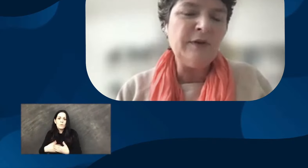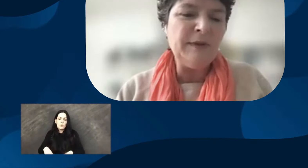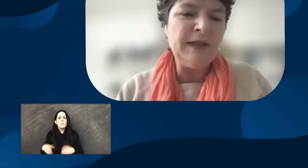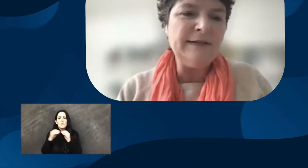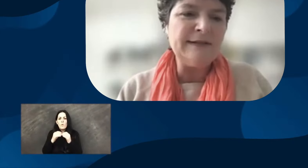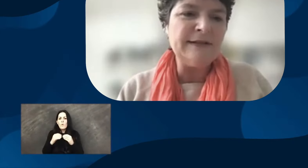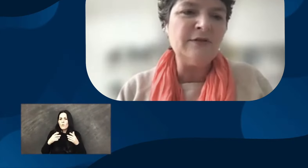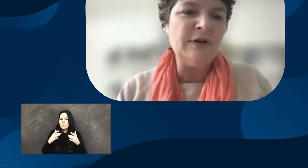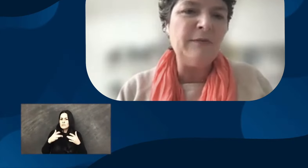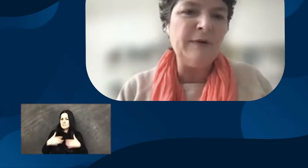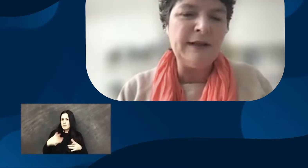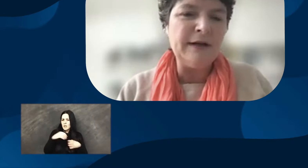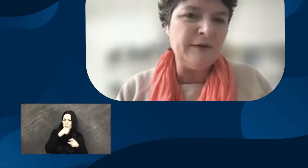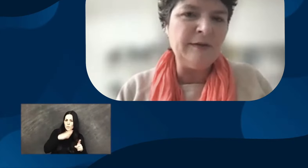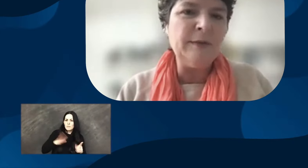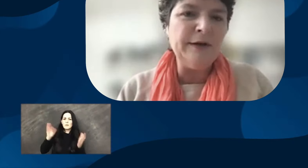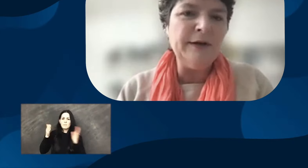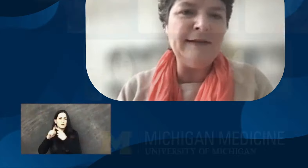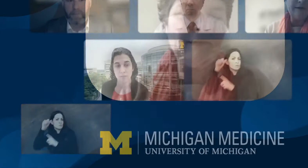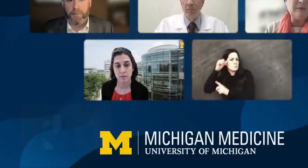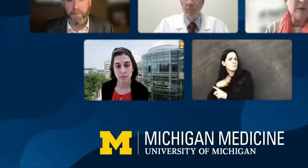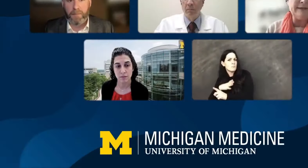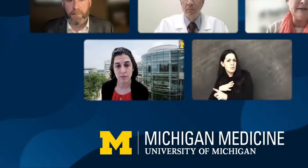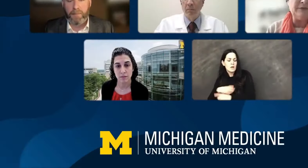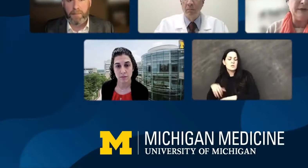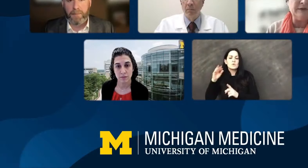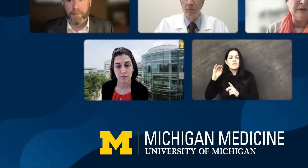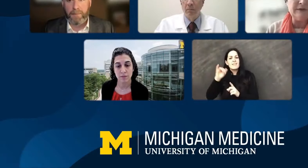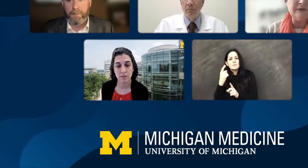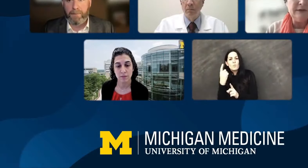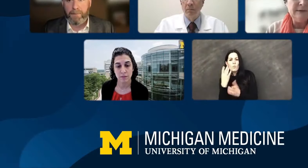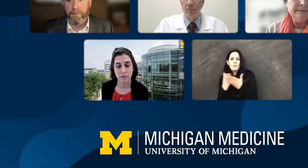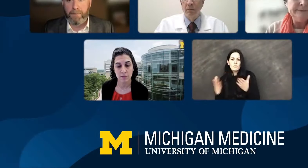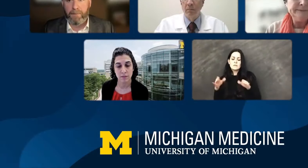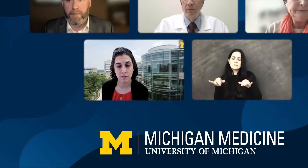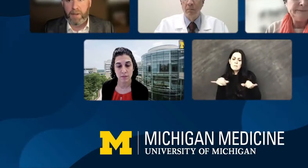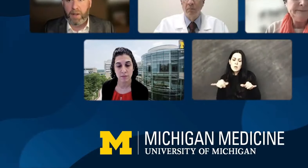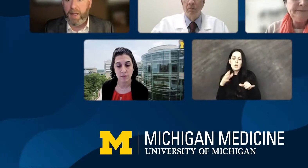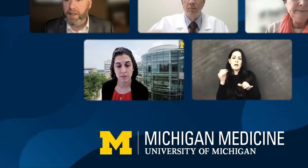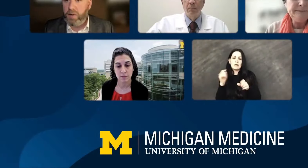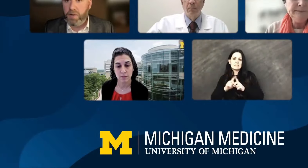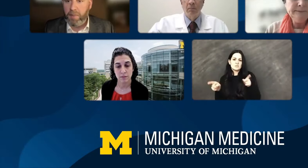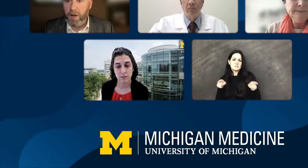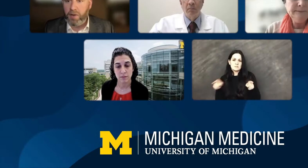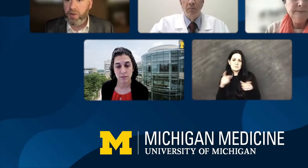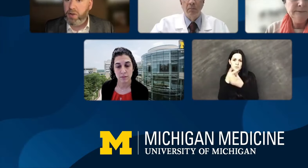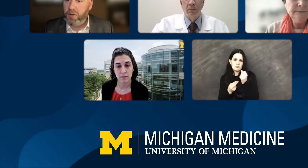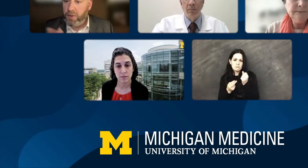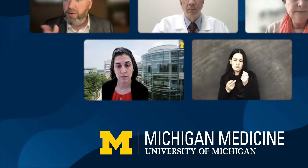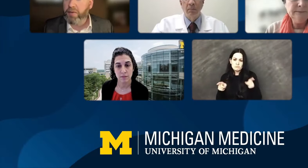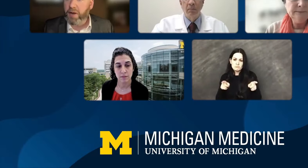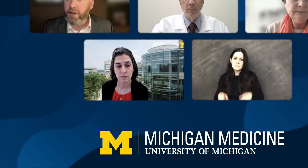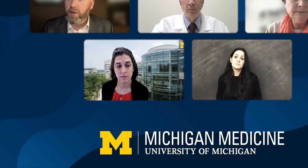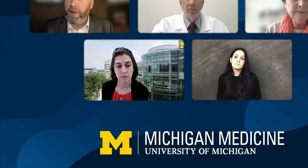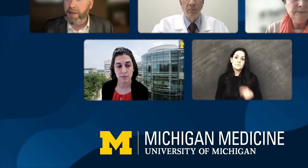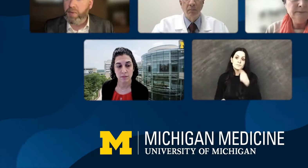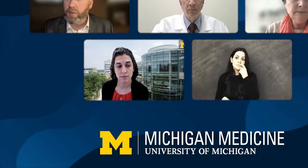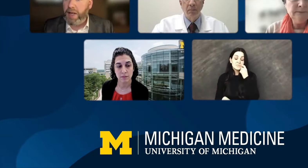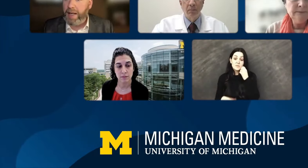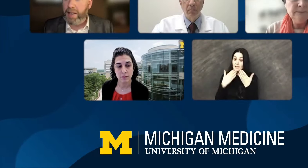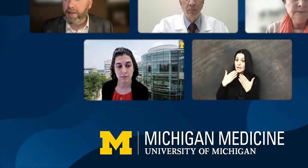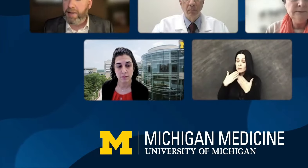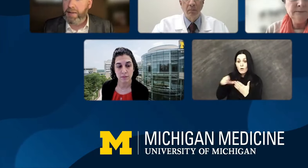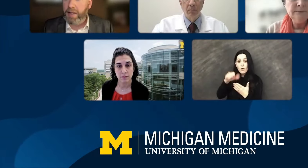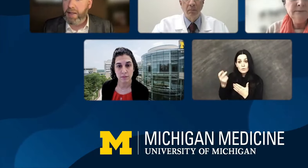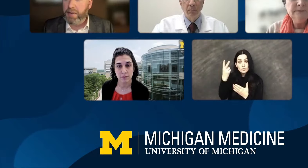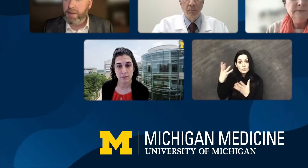those are some things to start out with that are similarities as well as differences. Thank you so much. Do either of our two panelists want to